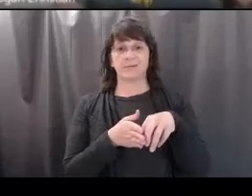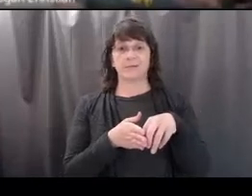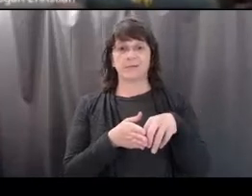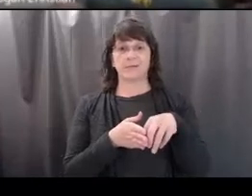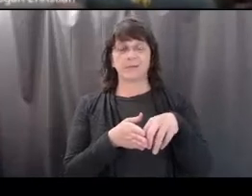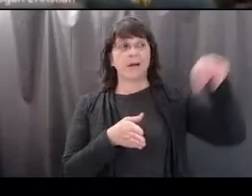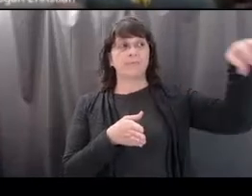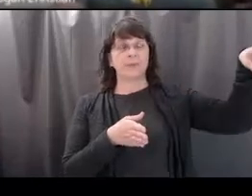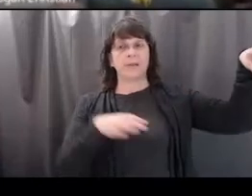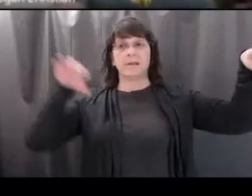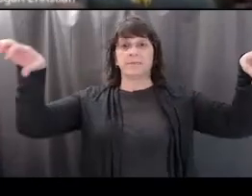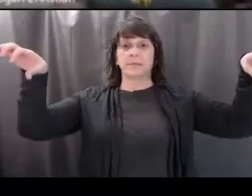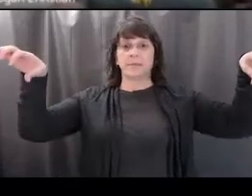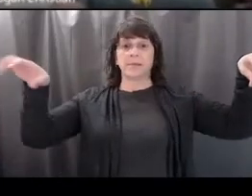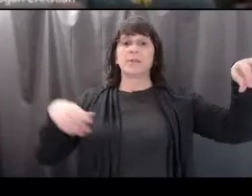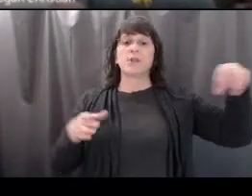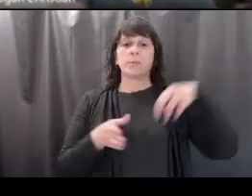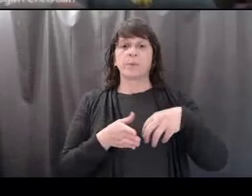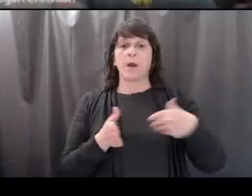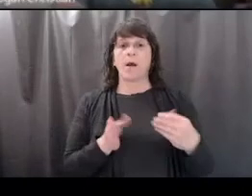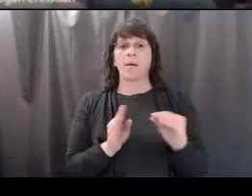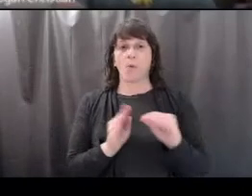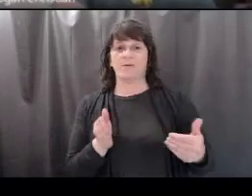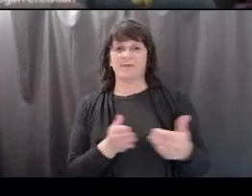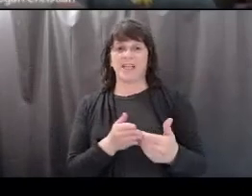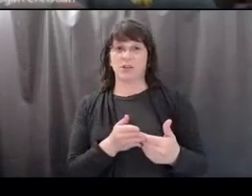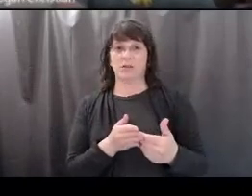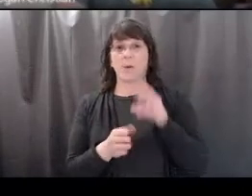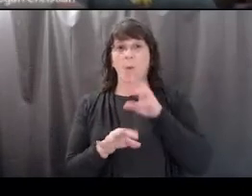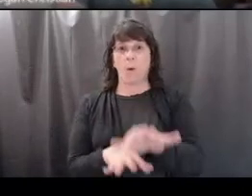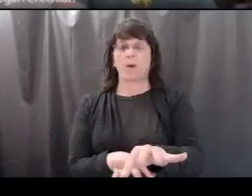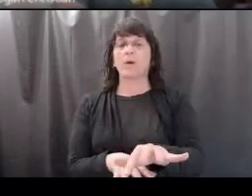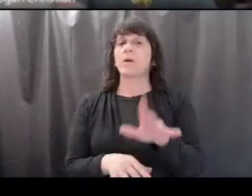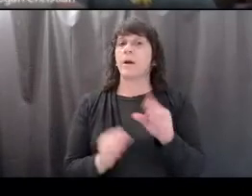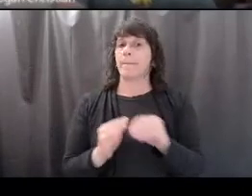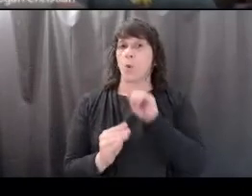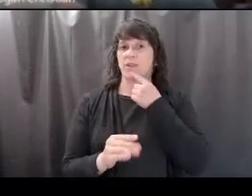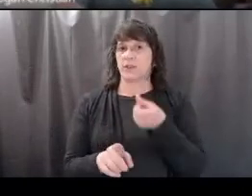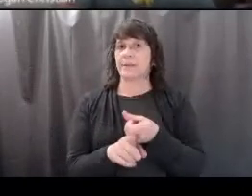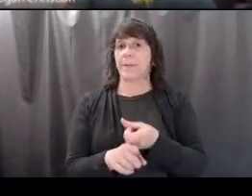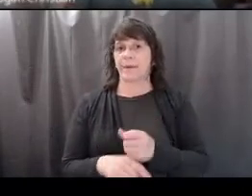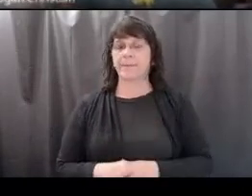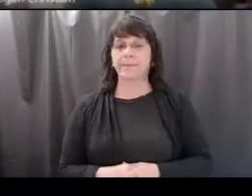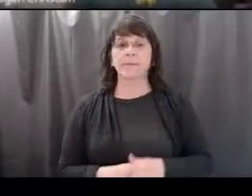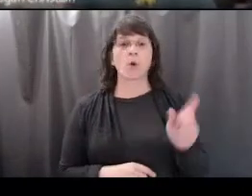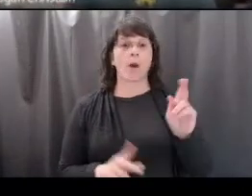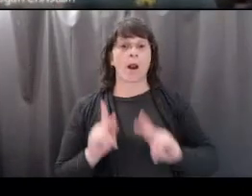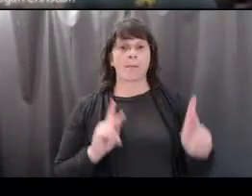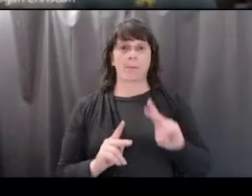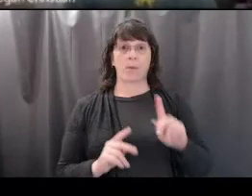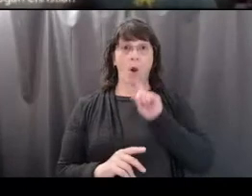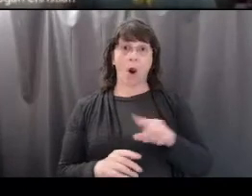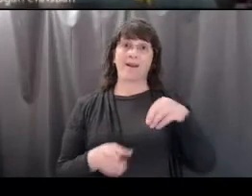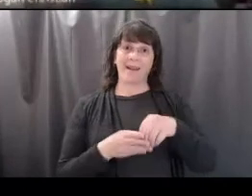bank. So the ones that are closer to the edge of waterways are going to be more severely impacted. So where people are located within